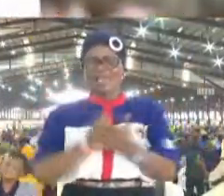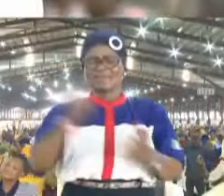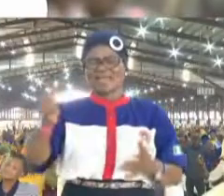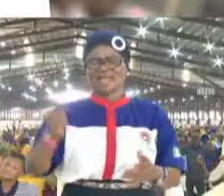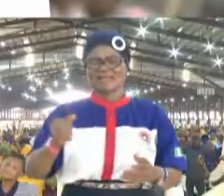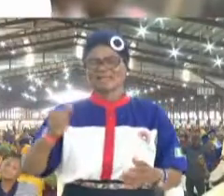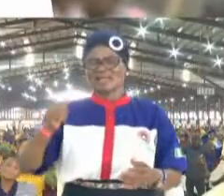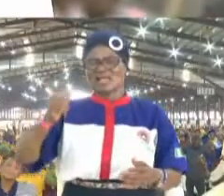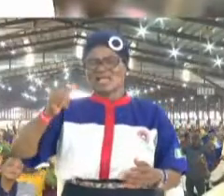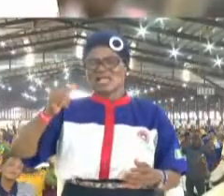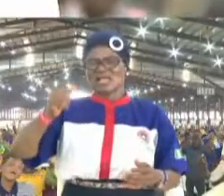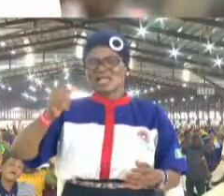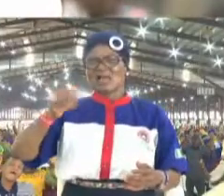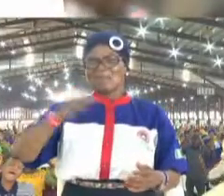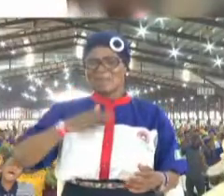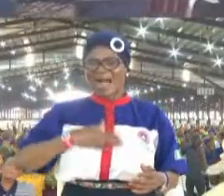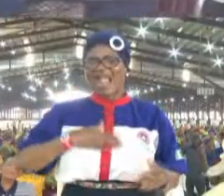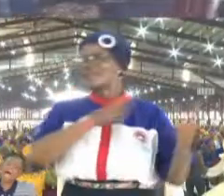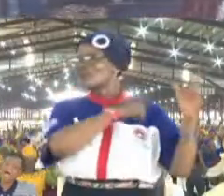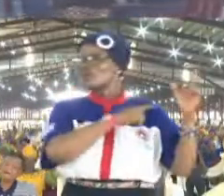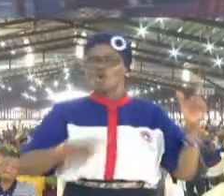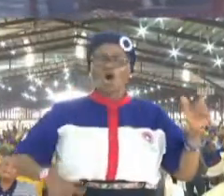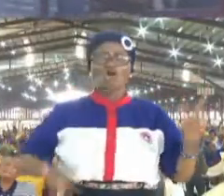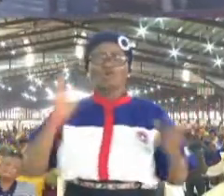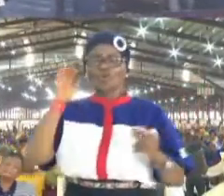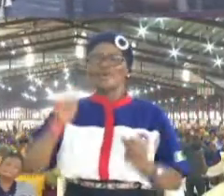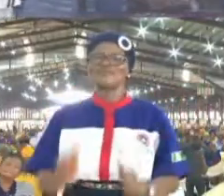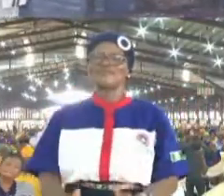My God will promote you.